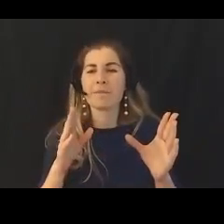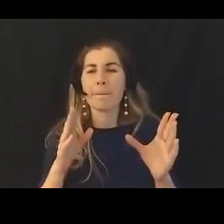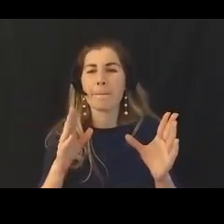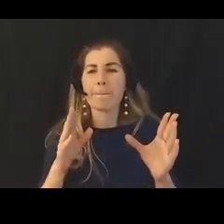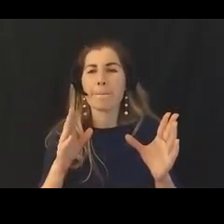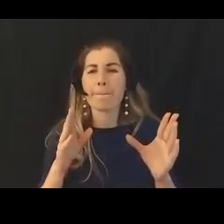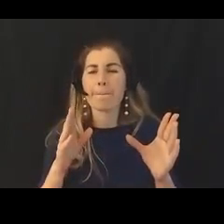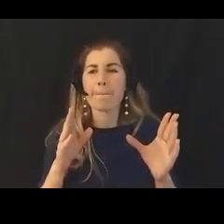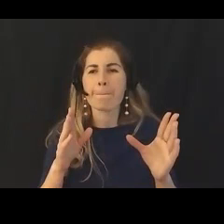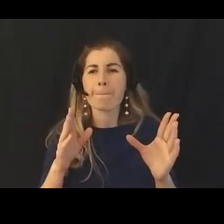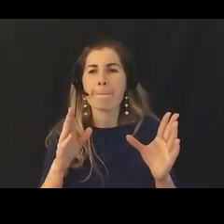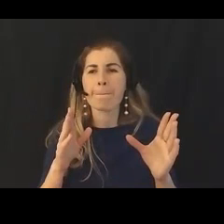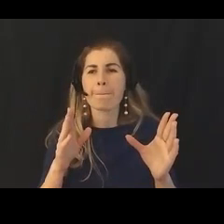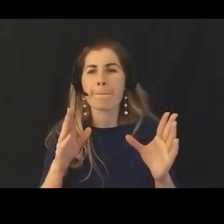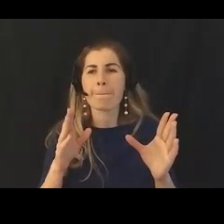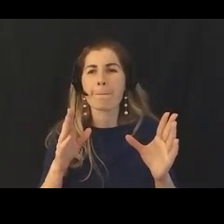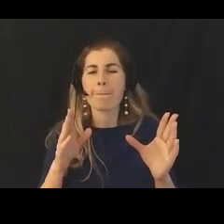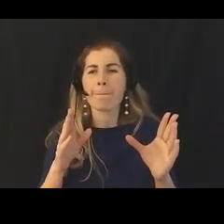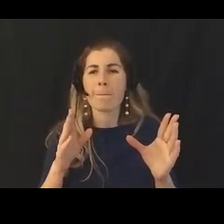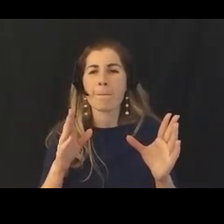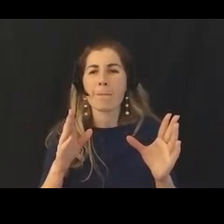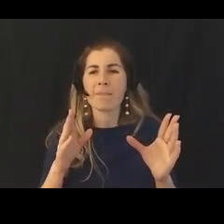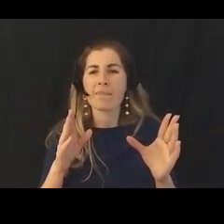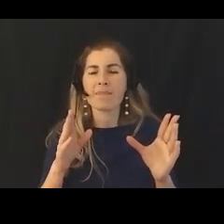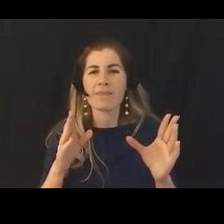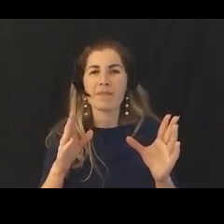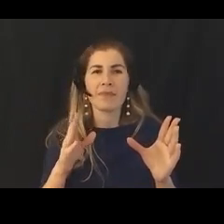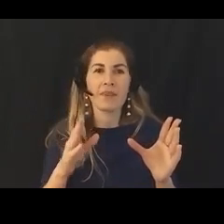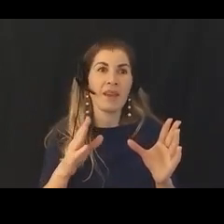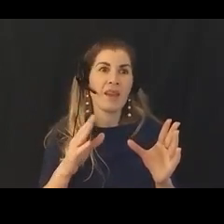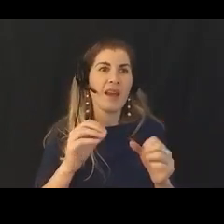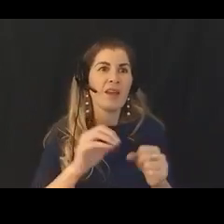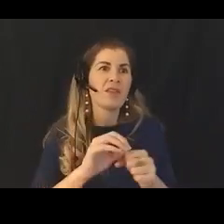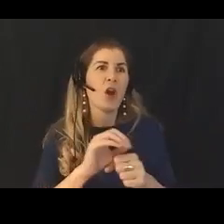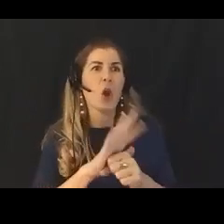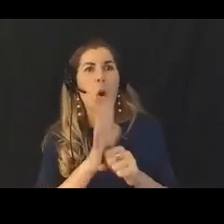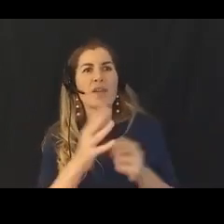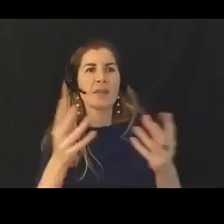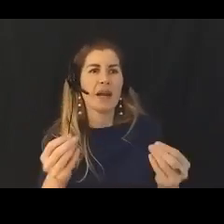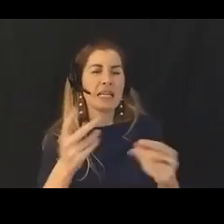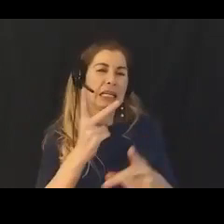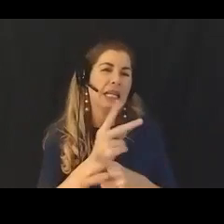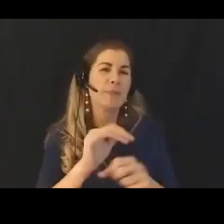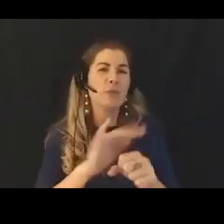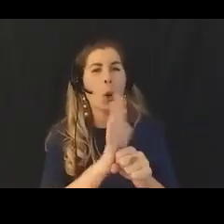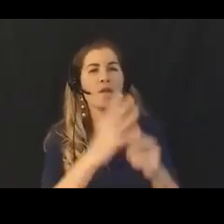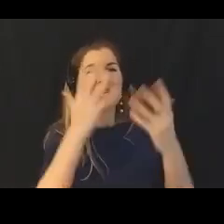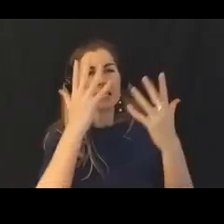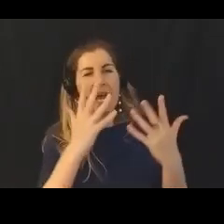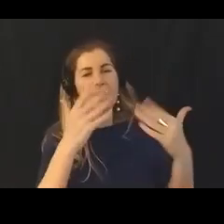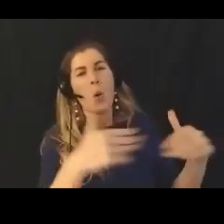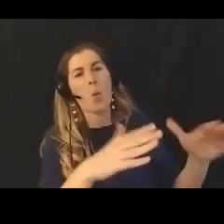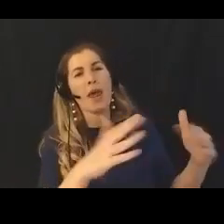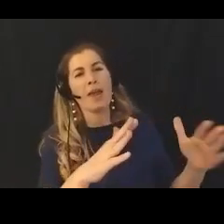The COVID Sponge, keeps COVID sadness